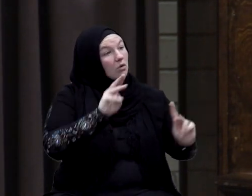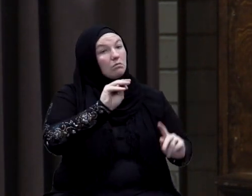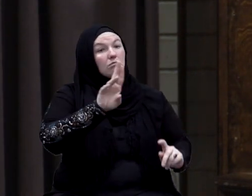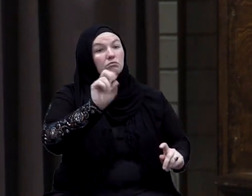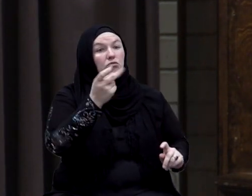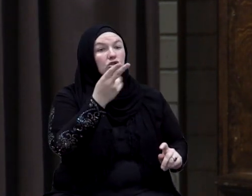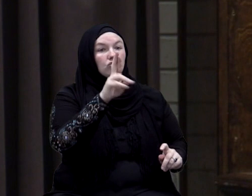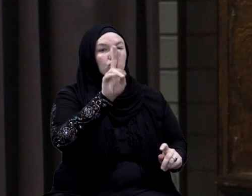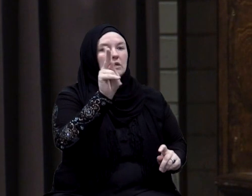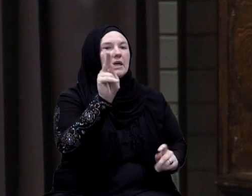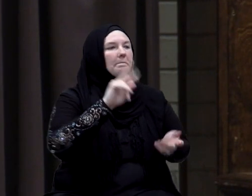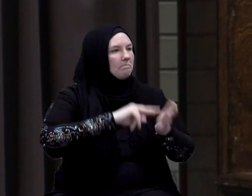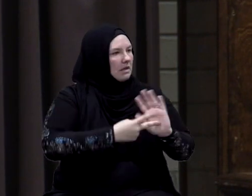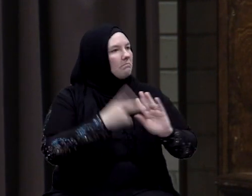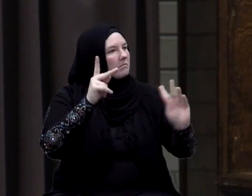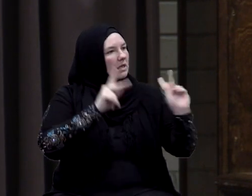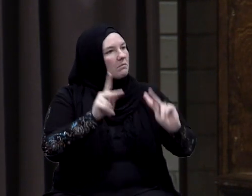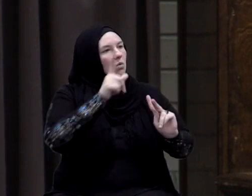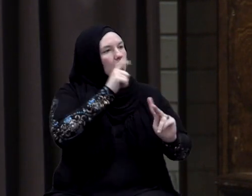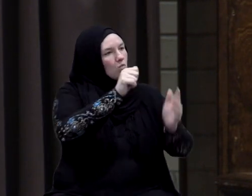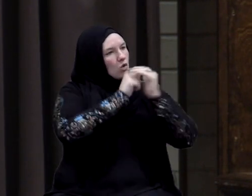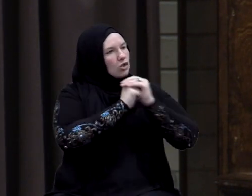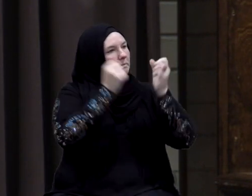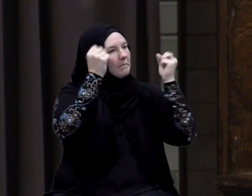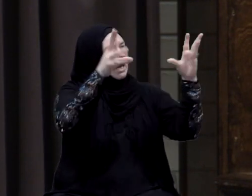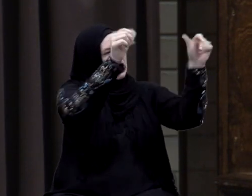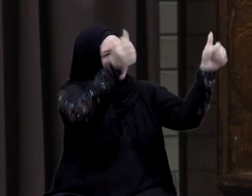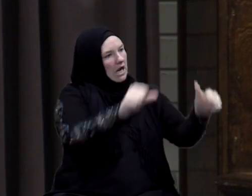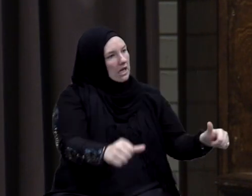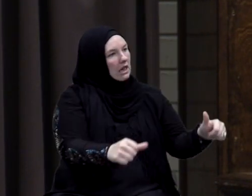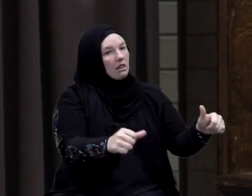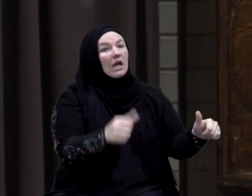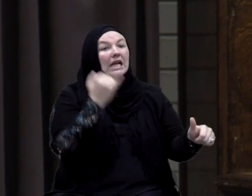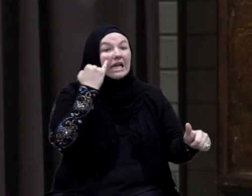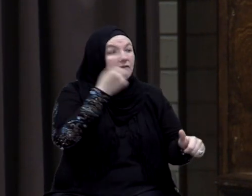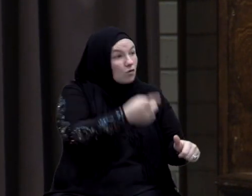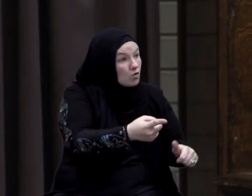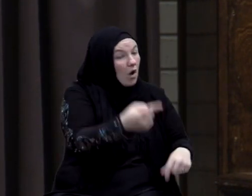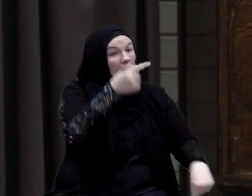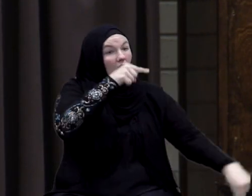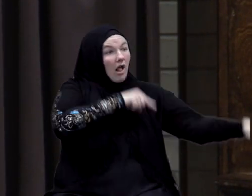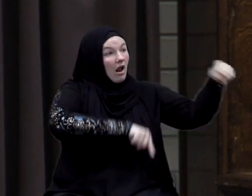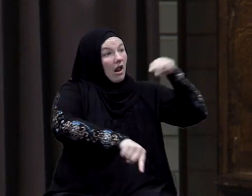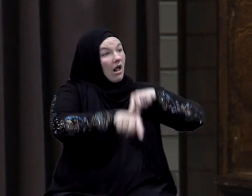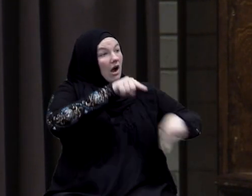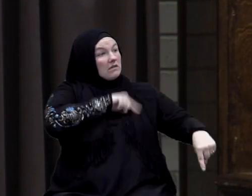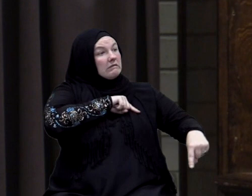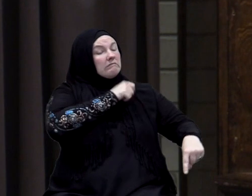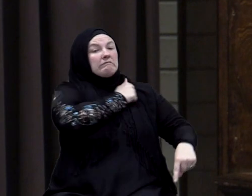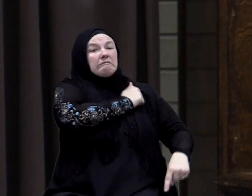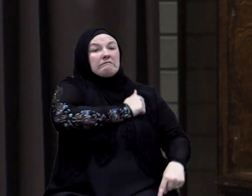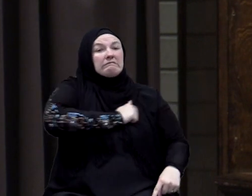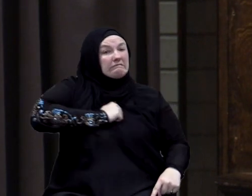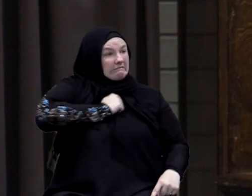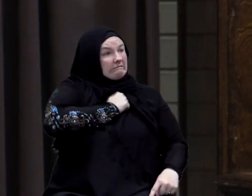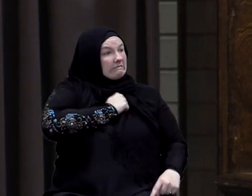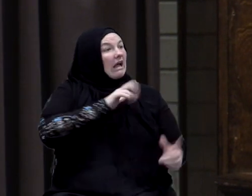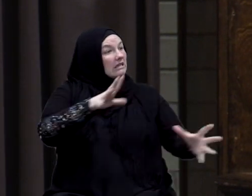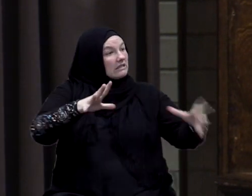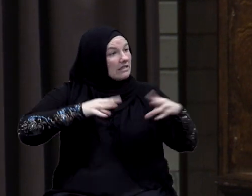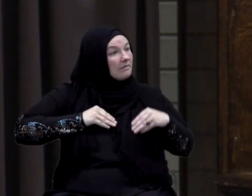turns corner with Allah subhanahu wa ta'ala. If they make a U-turn, if they repent and accept Islam and